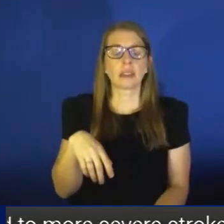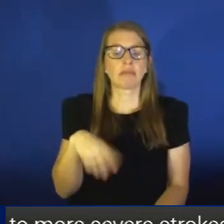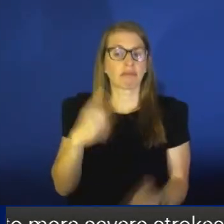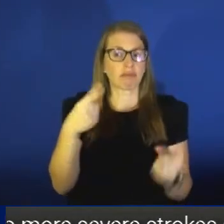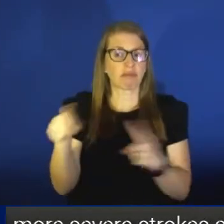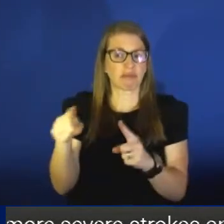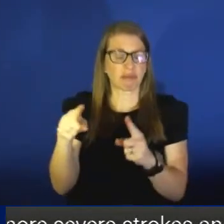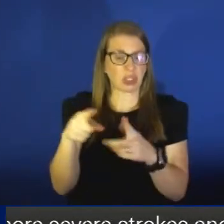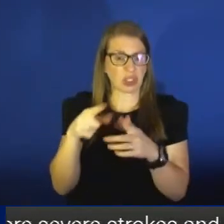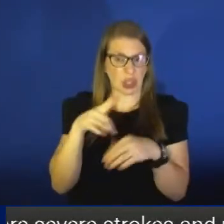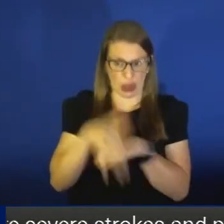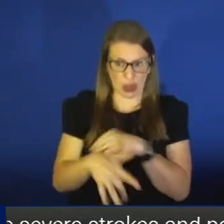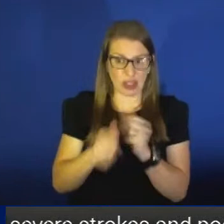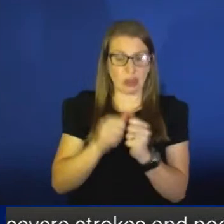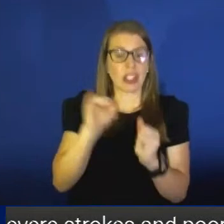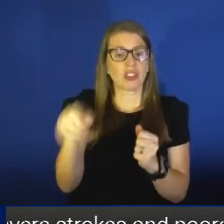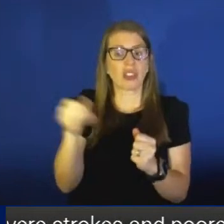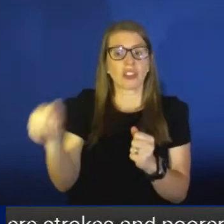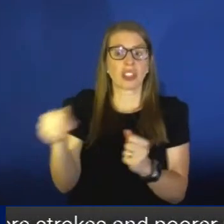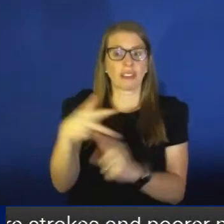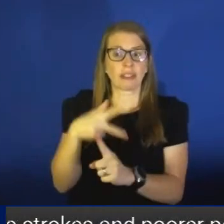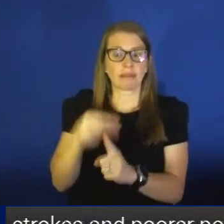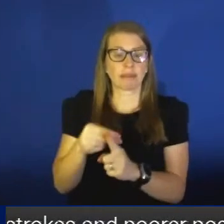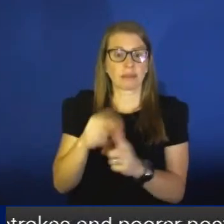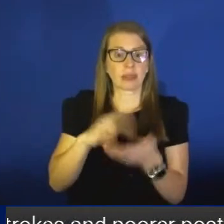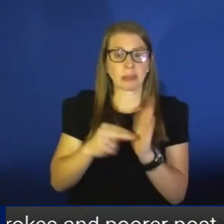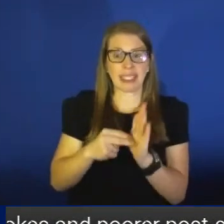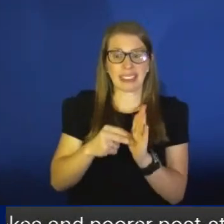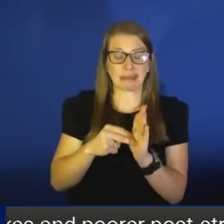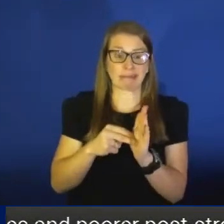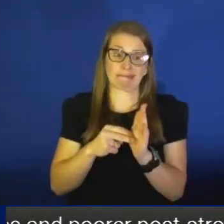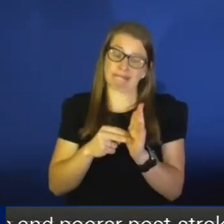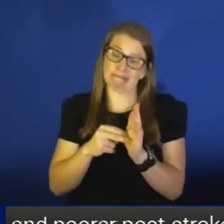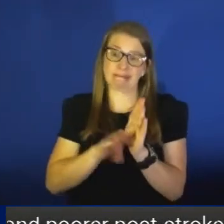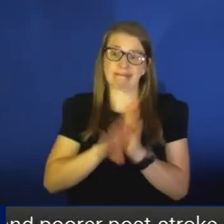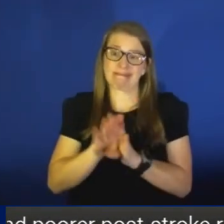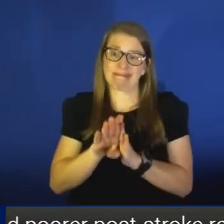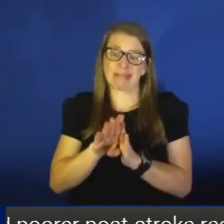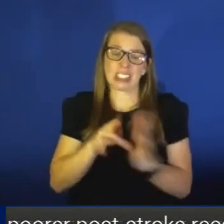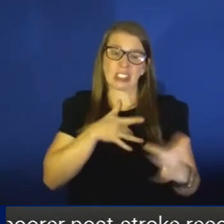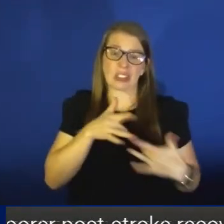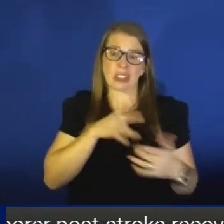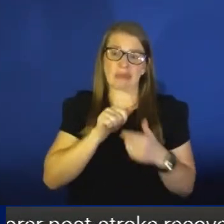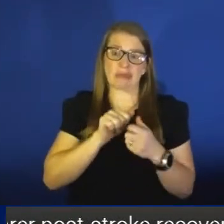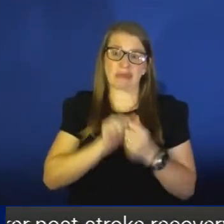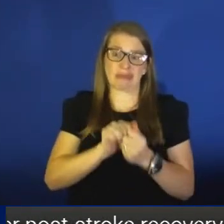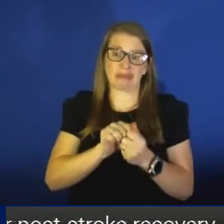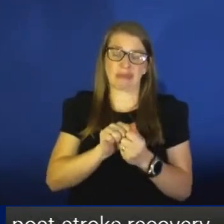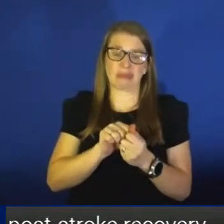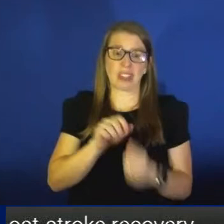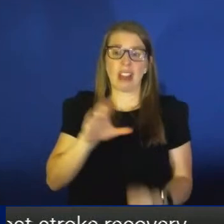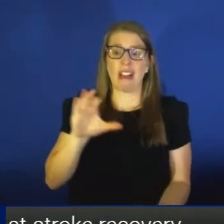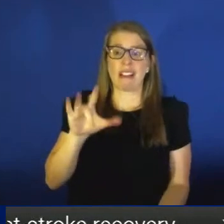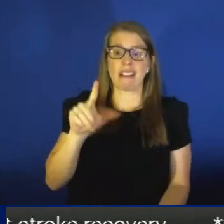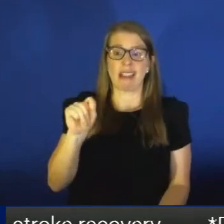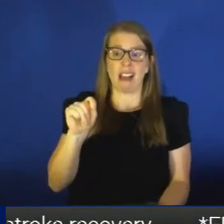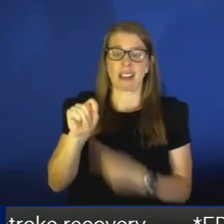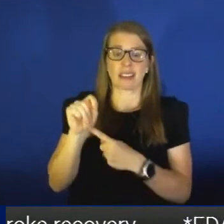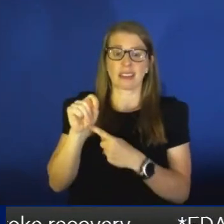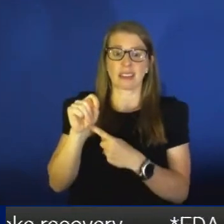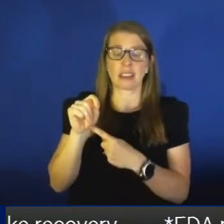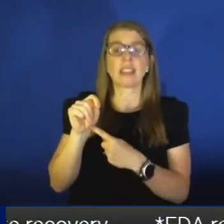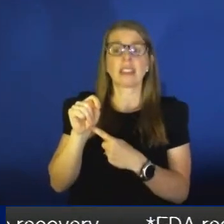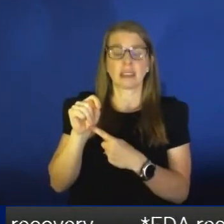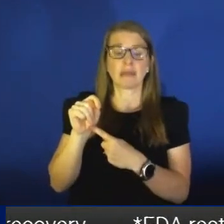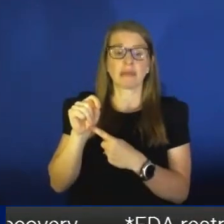J&J vaccine, there are increasing concerns about the clots that have developed and some lives that were lost as a result of that.